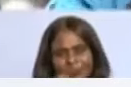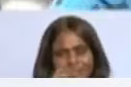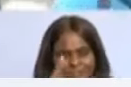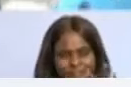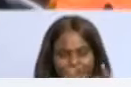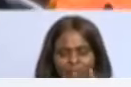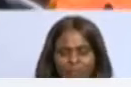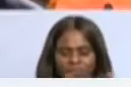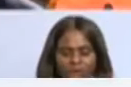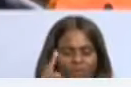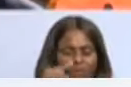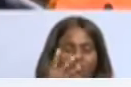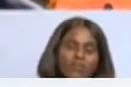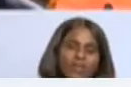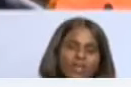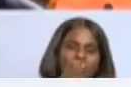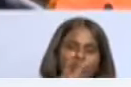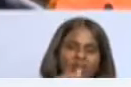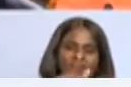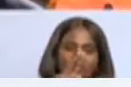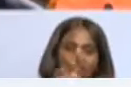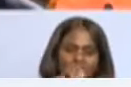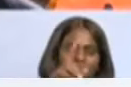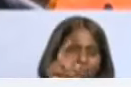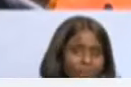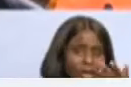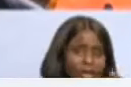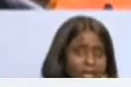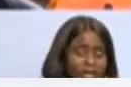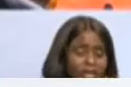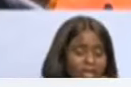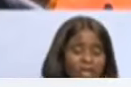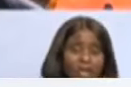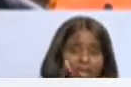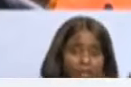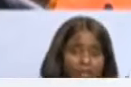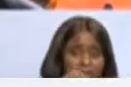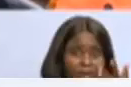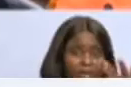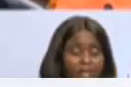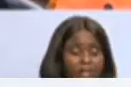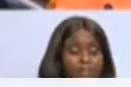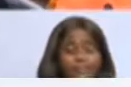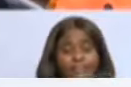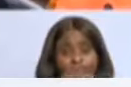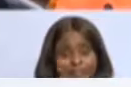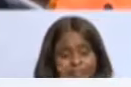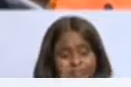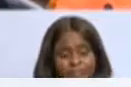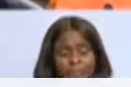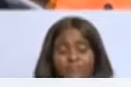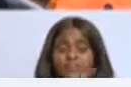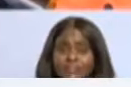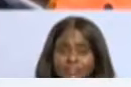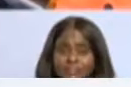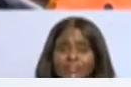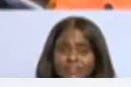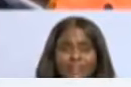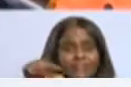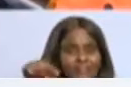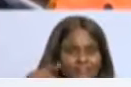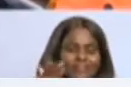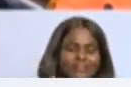money. Yeah. Right price, to repeat, right quality, timely delivery. Yeah.